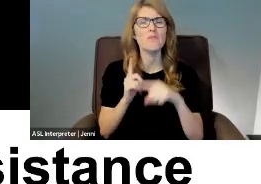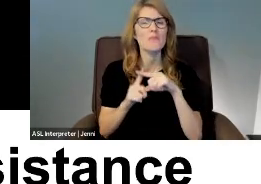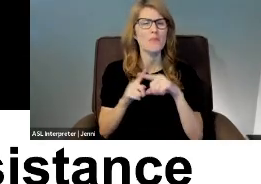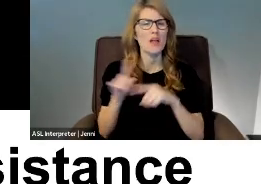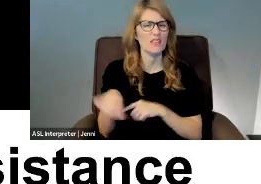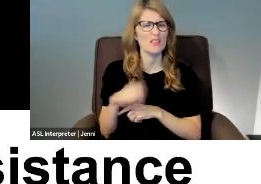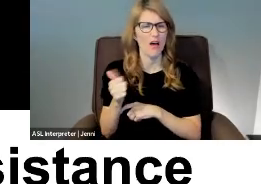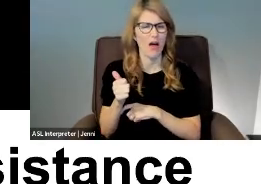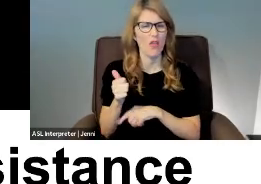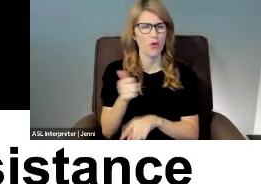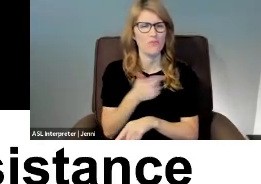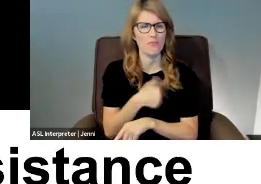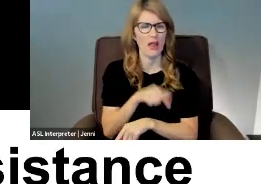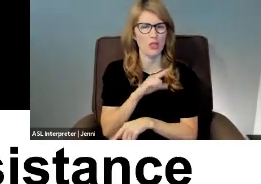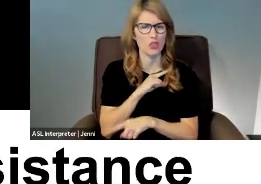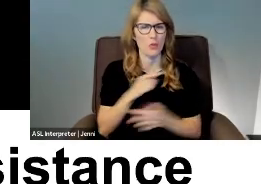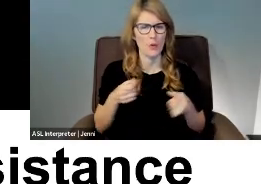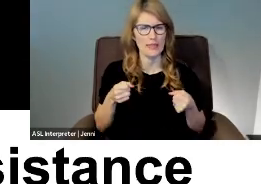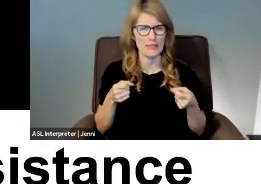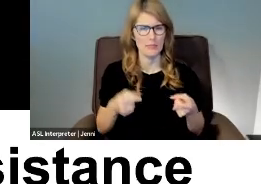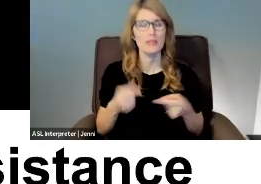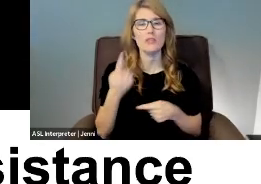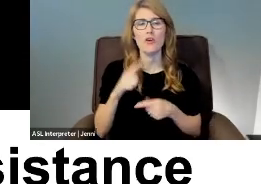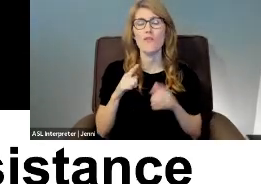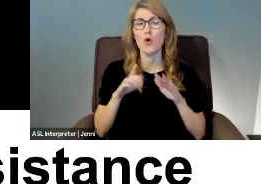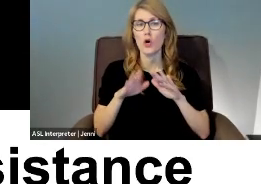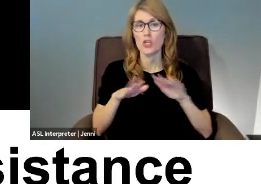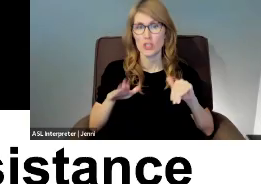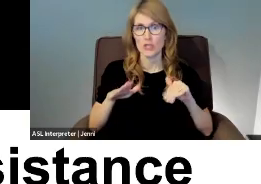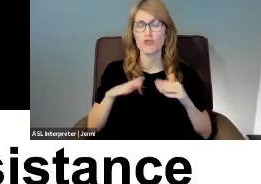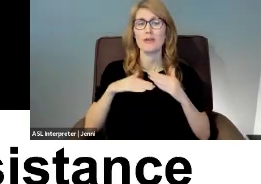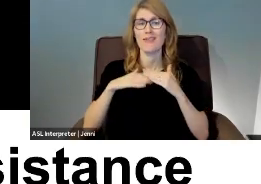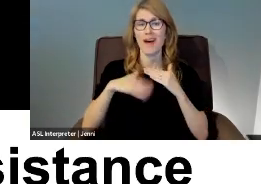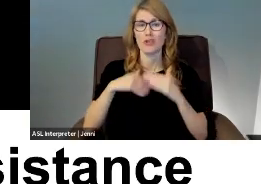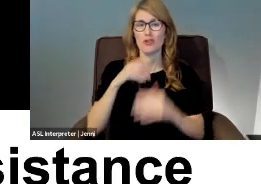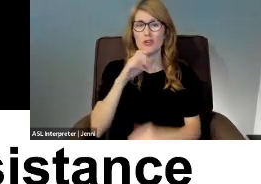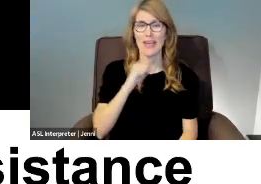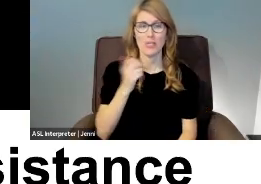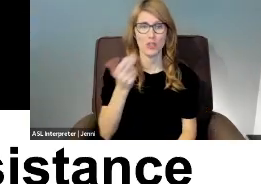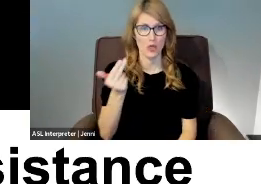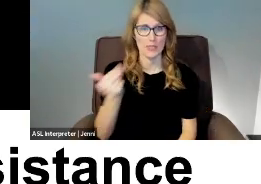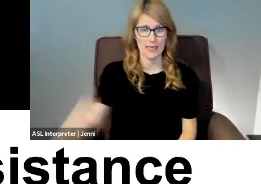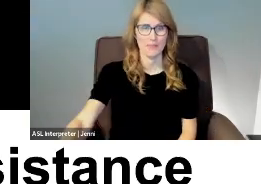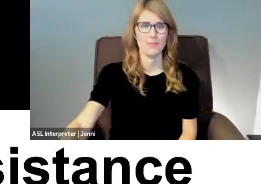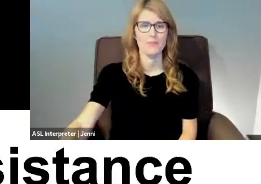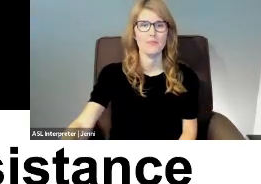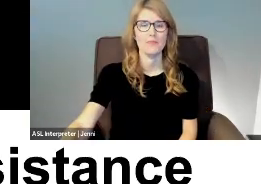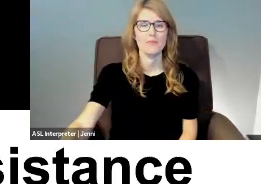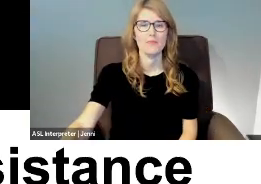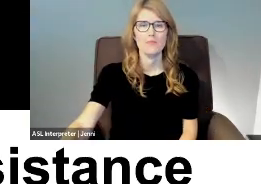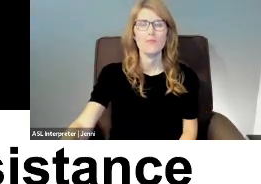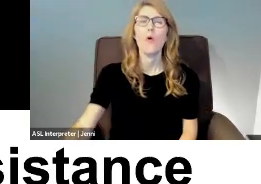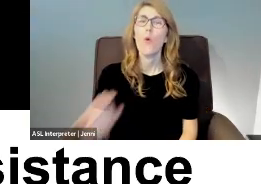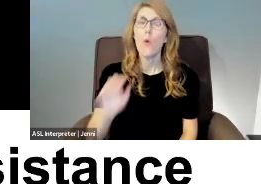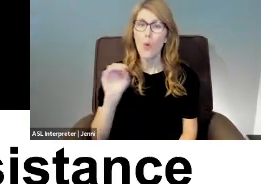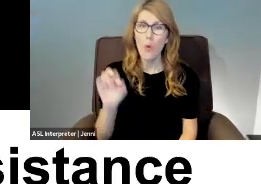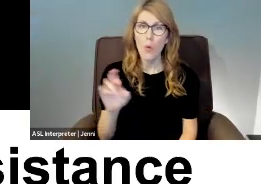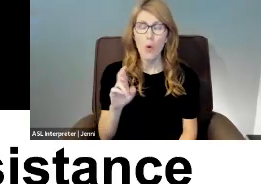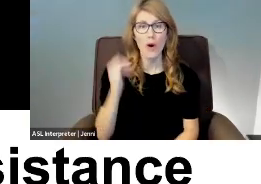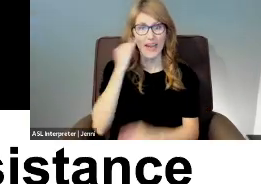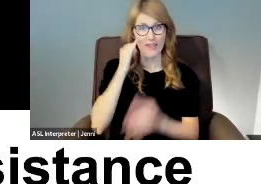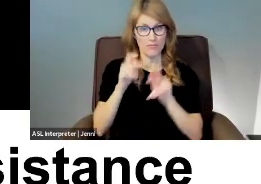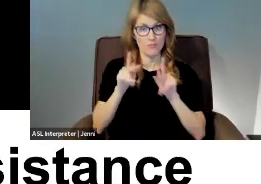expenses for children under the age of 13 years. or if someone has a disability